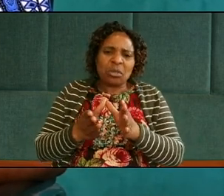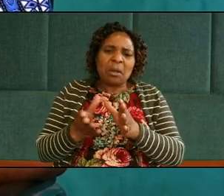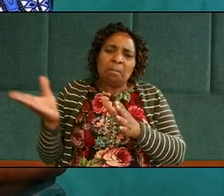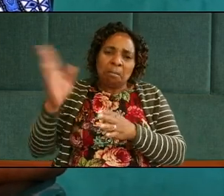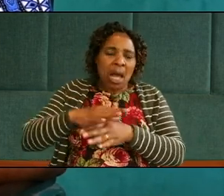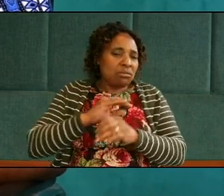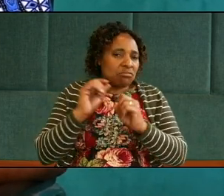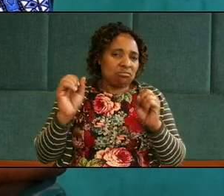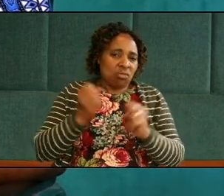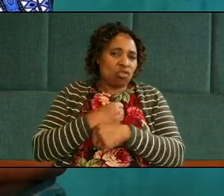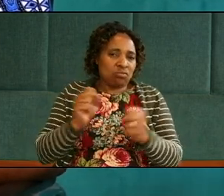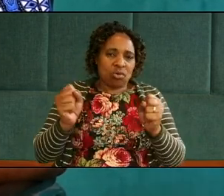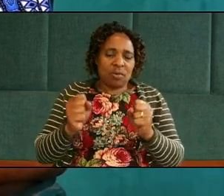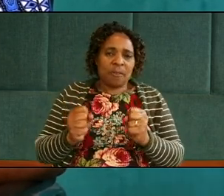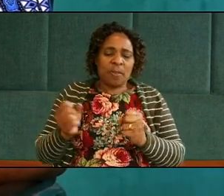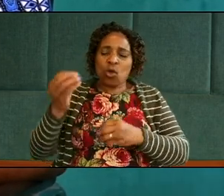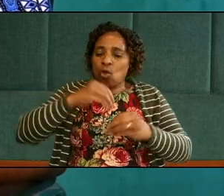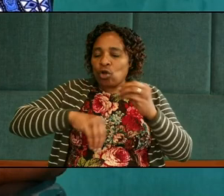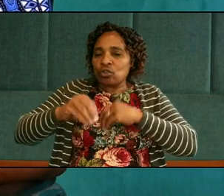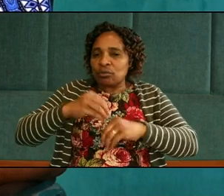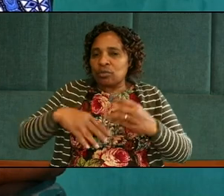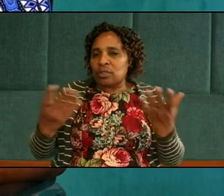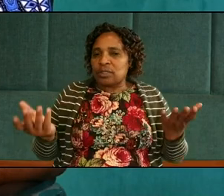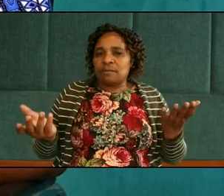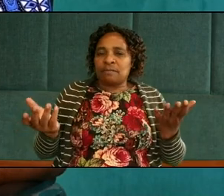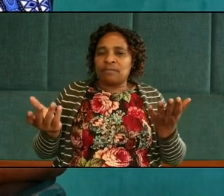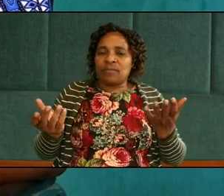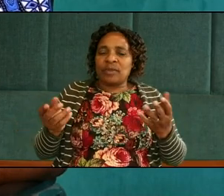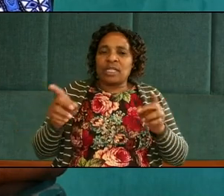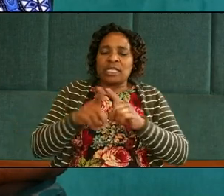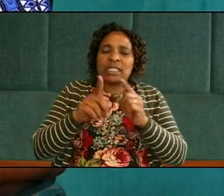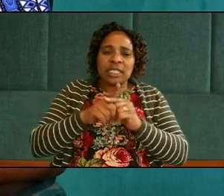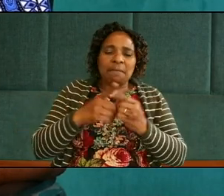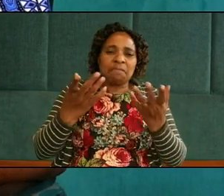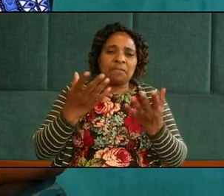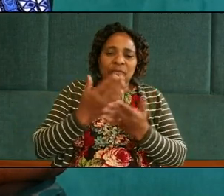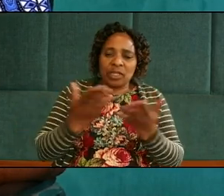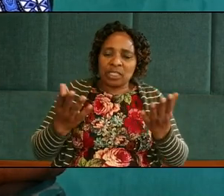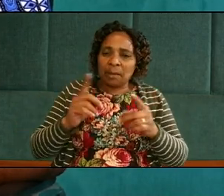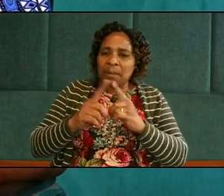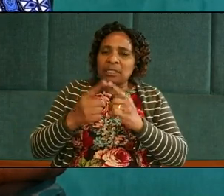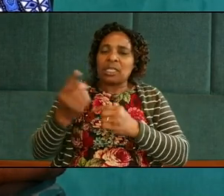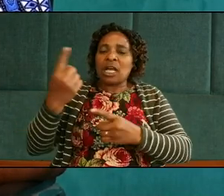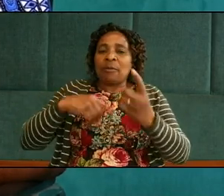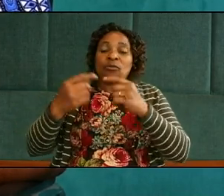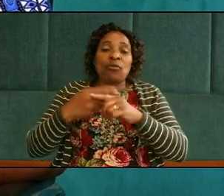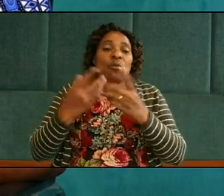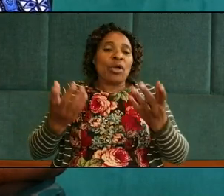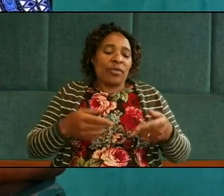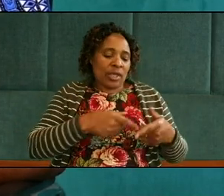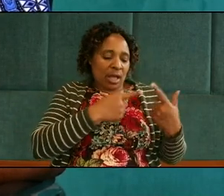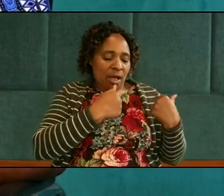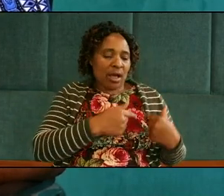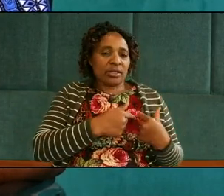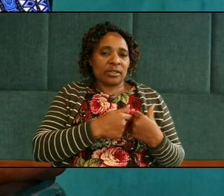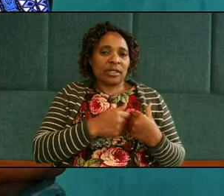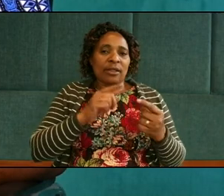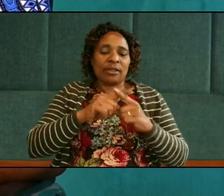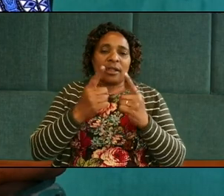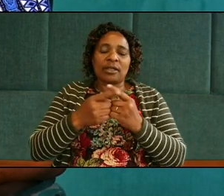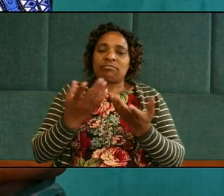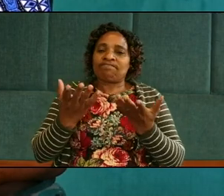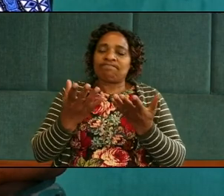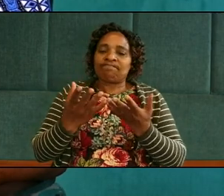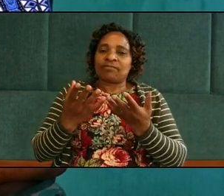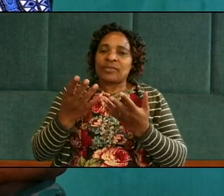you to contribute to certain causes. It has to come from the heart. And certainly, as everyone has